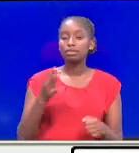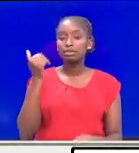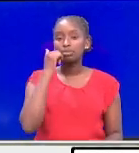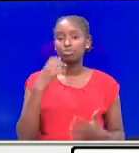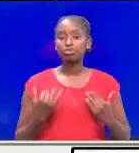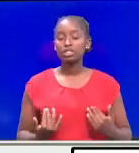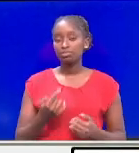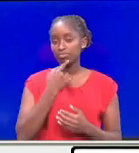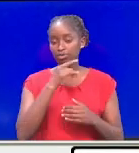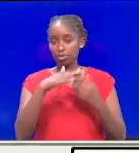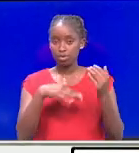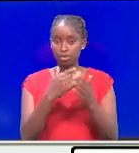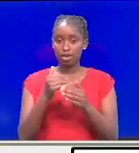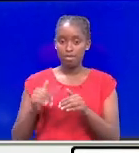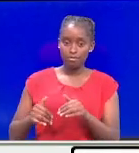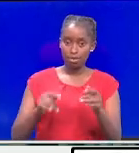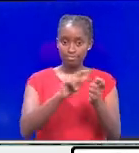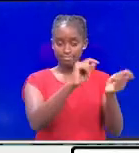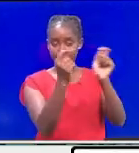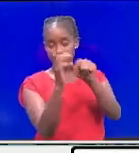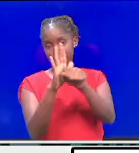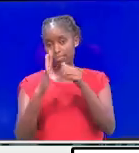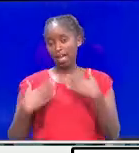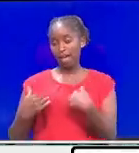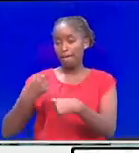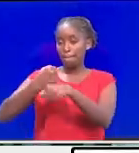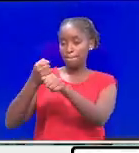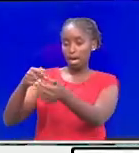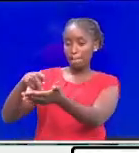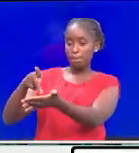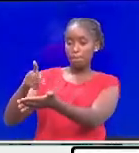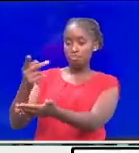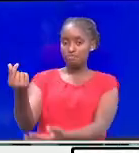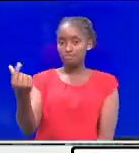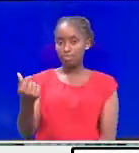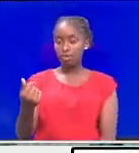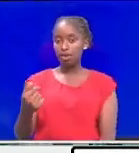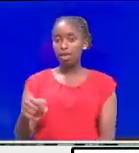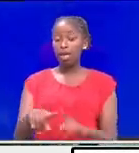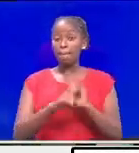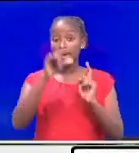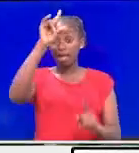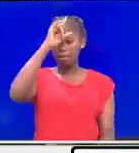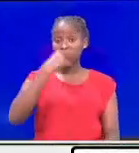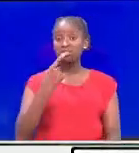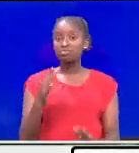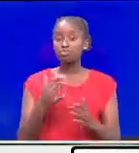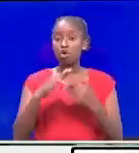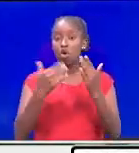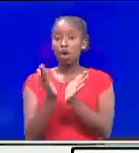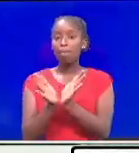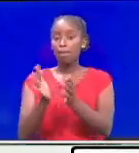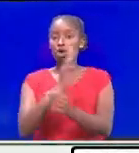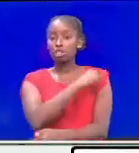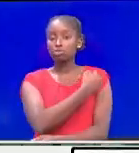services following the transition, with many forced to make cash payments at the facilities. The government, however, said that all public hospitals level 2 to